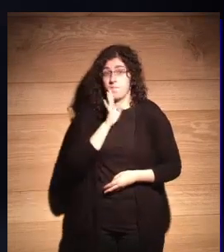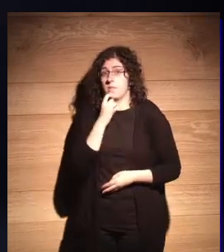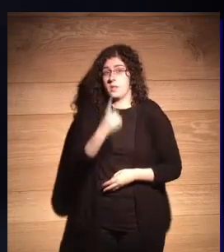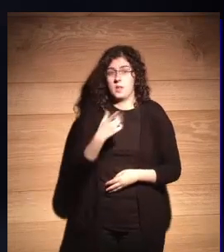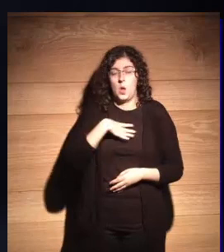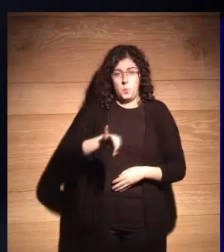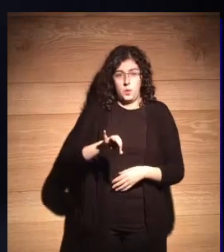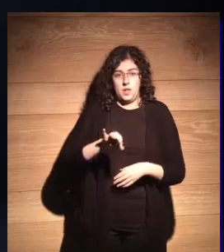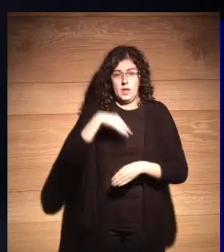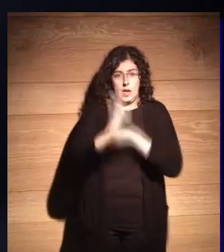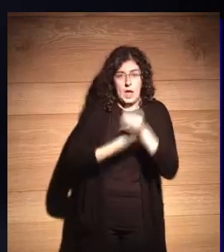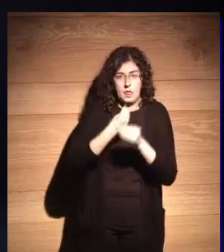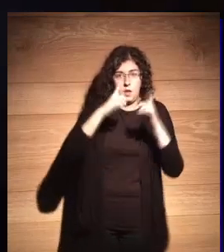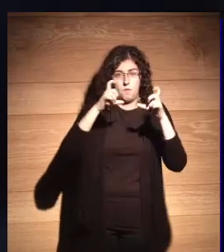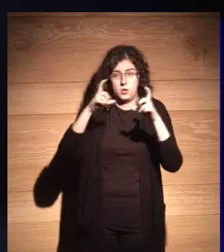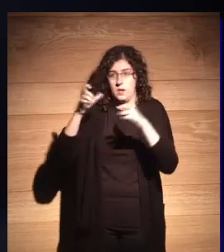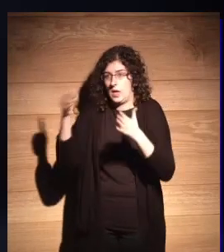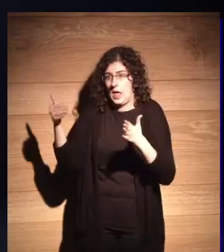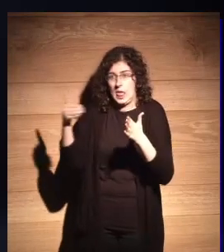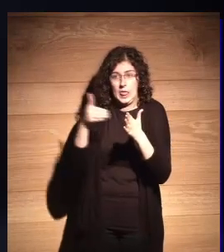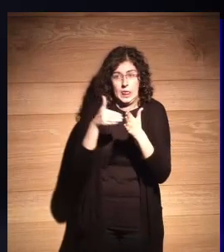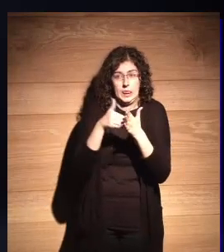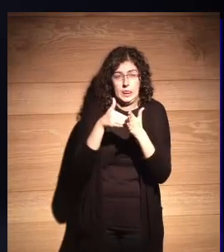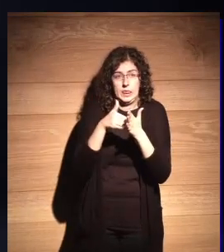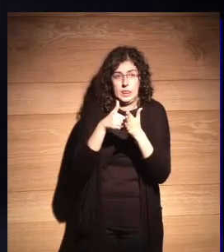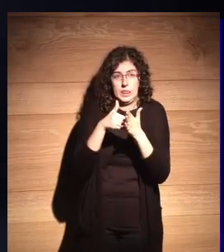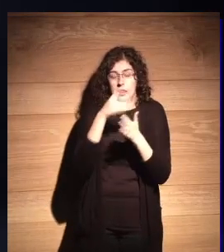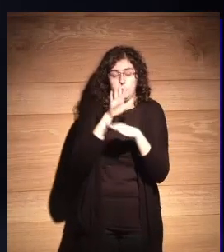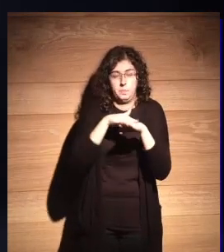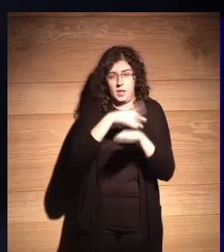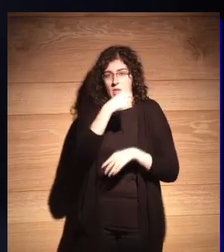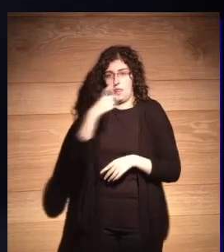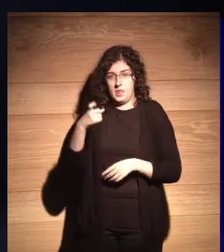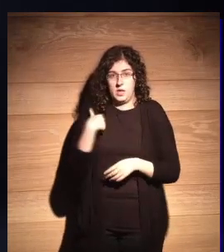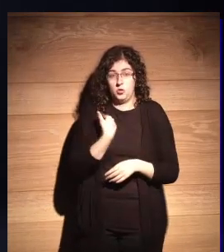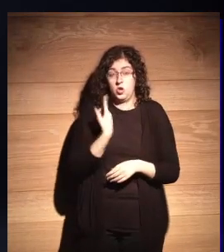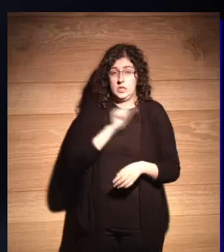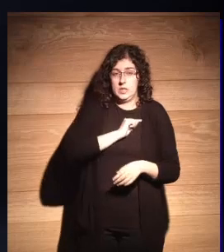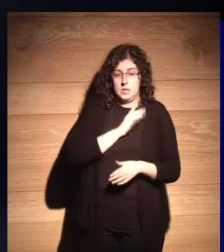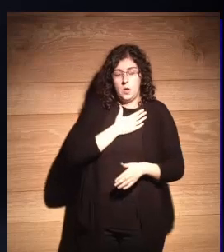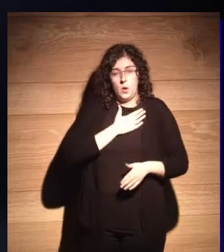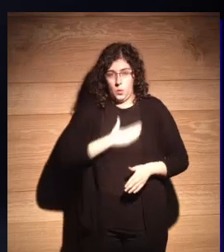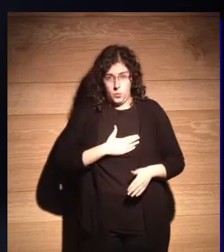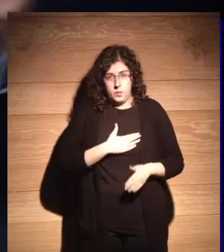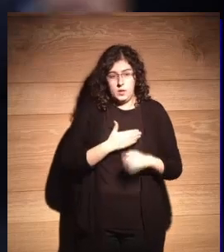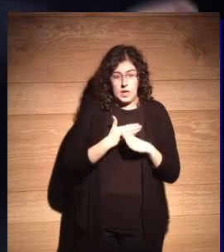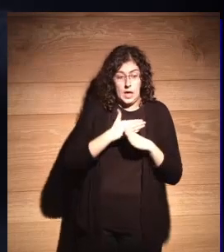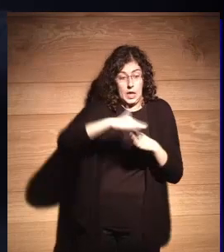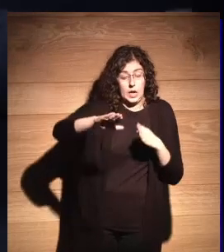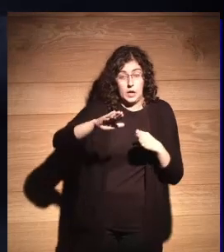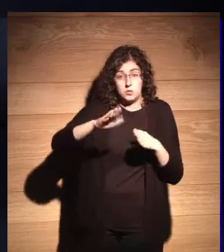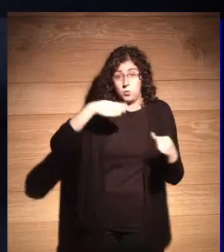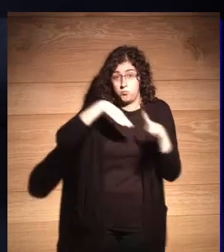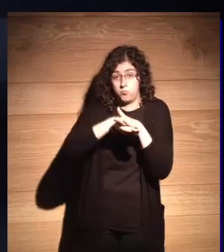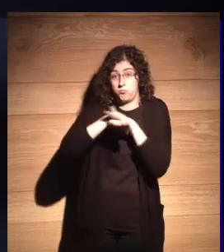great pictures, that's, he'd be satisfied. The other pictures sit in the archive. You look at